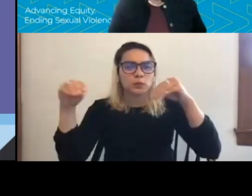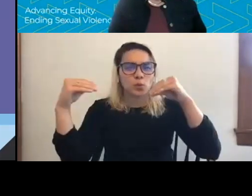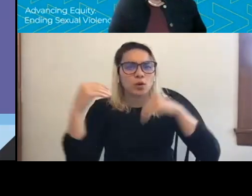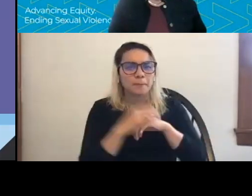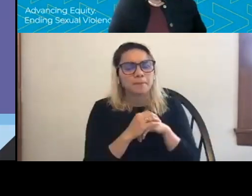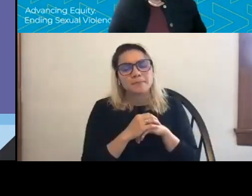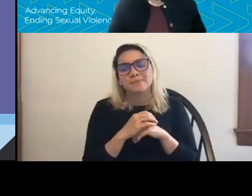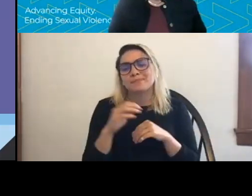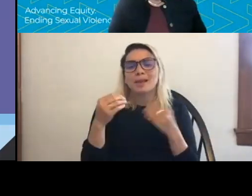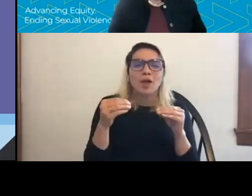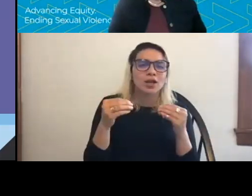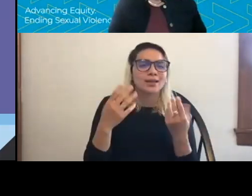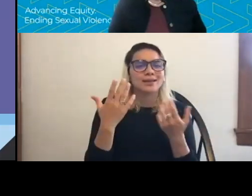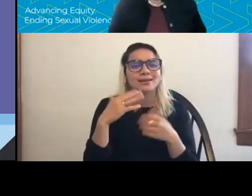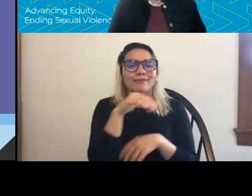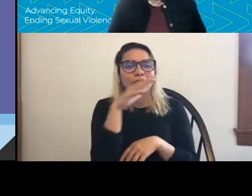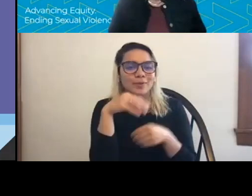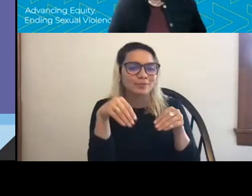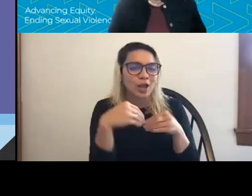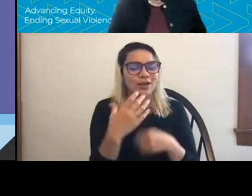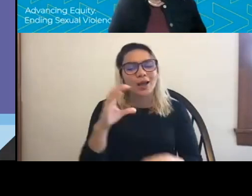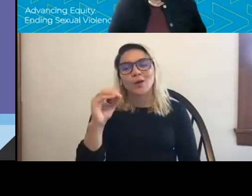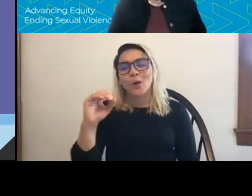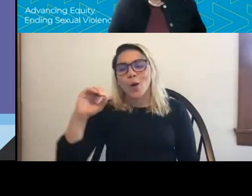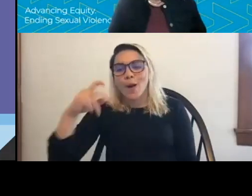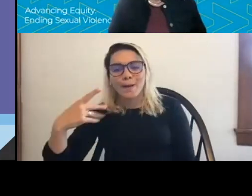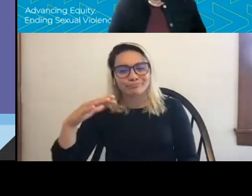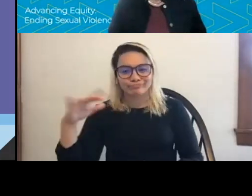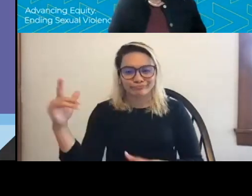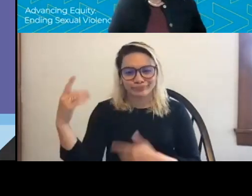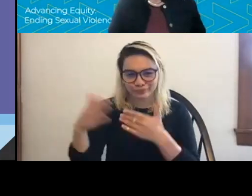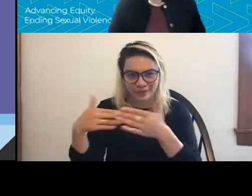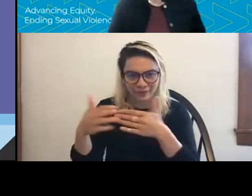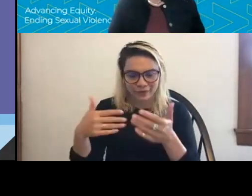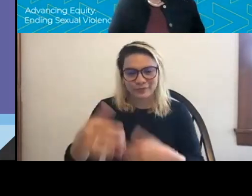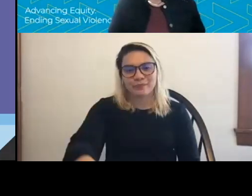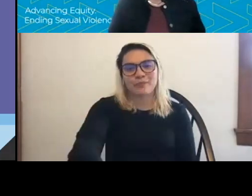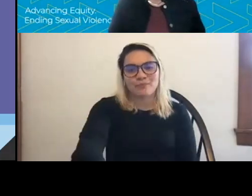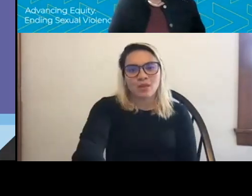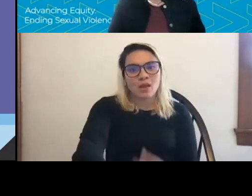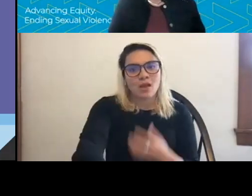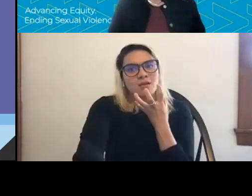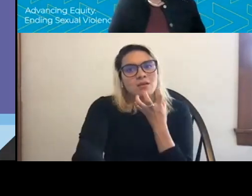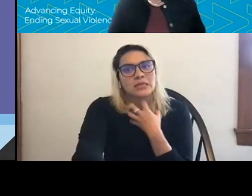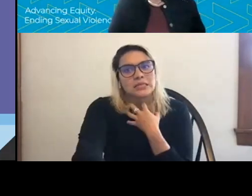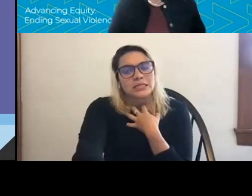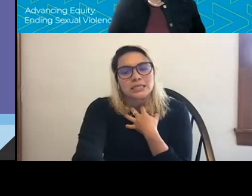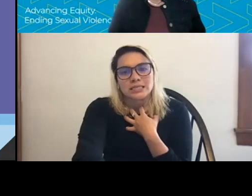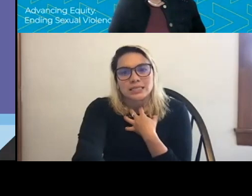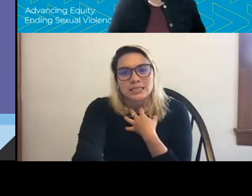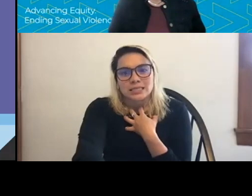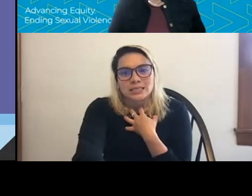co-op, wherever it is that you go to buy your food, and you have a hankering for some brownies. I'm sorry if you have a chocolate